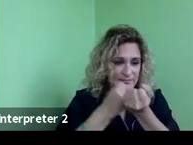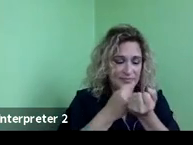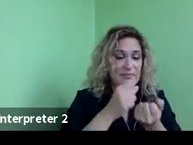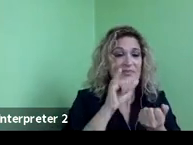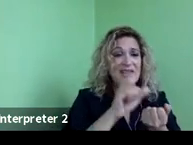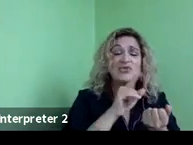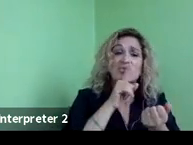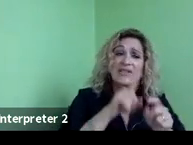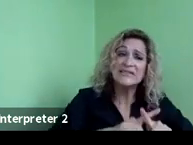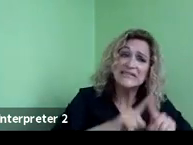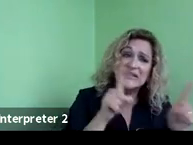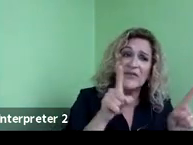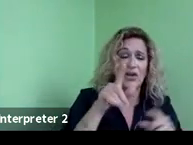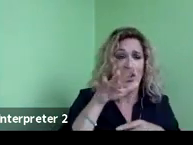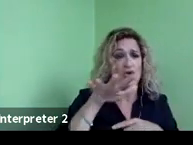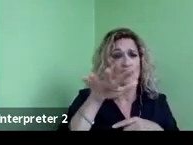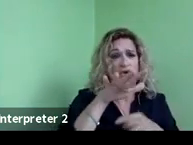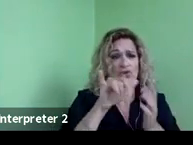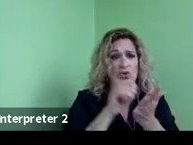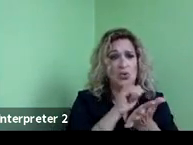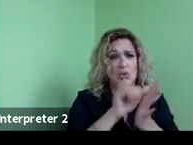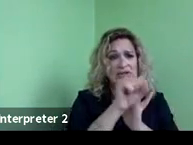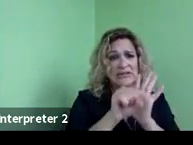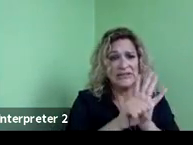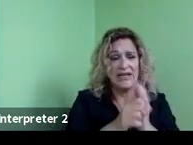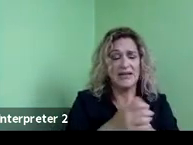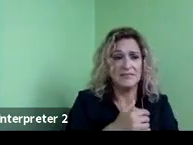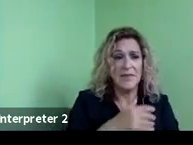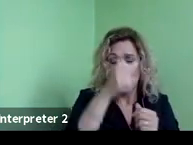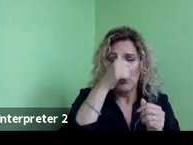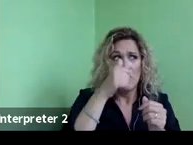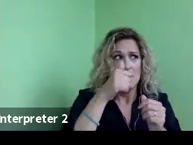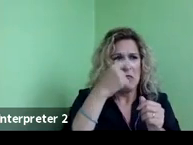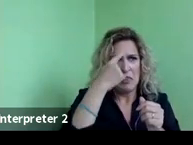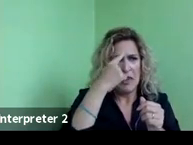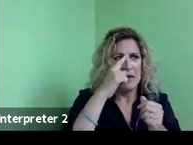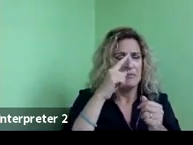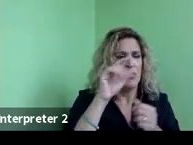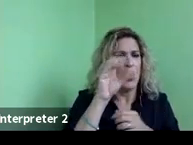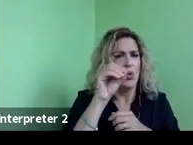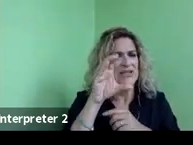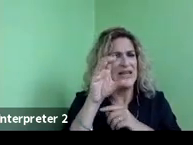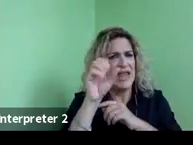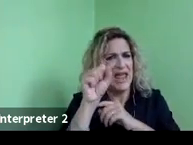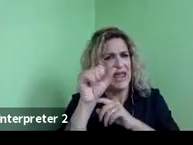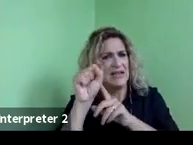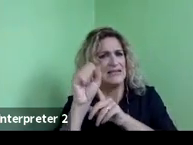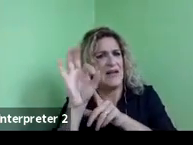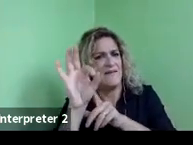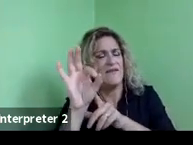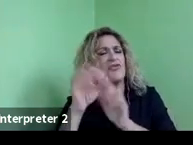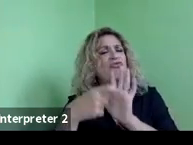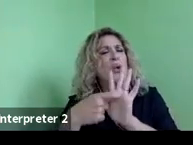State. Lorian, I know that it used to be OCFS required programs keep the files